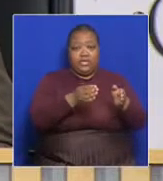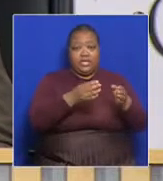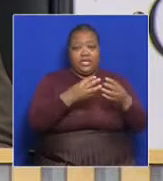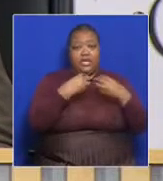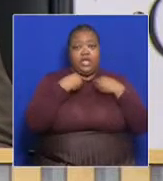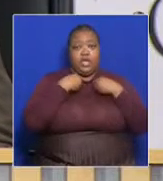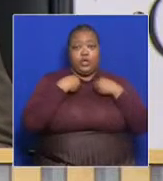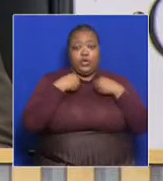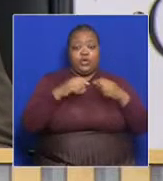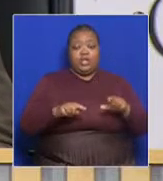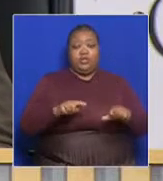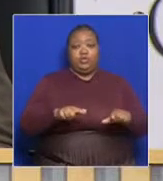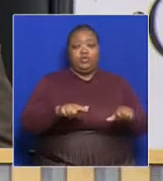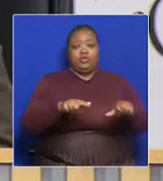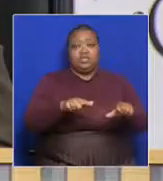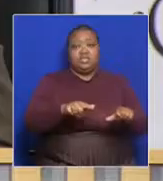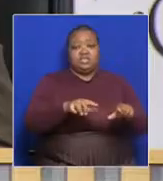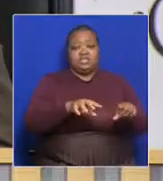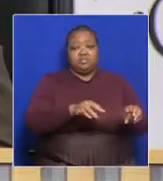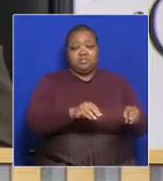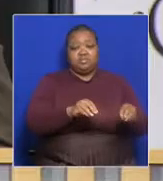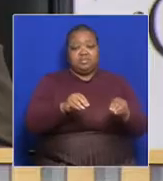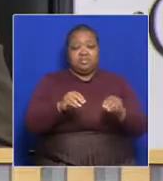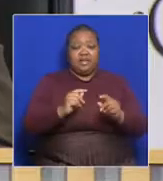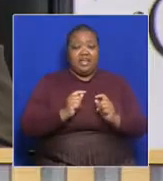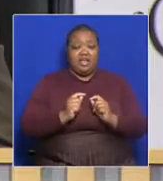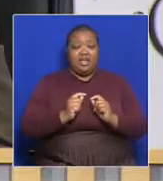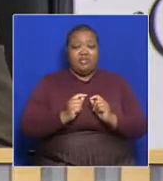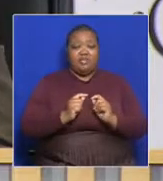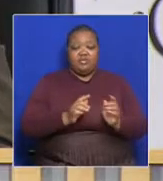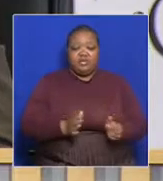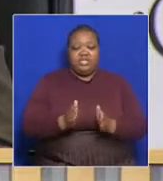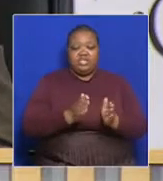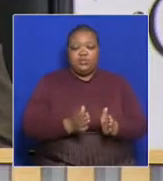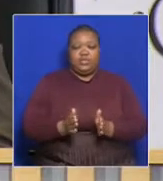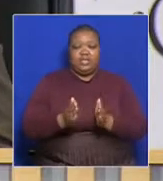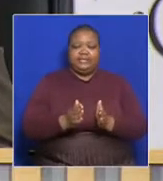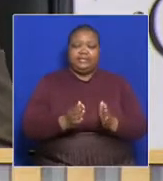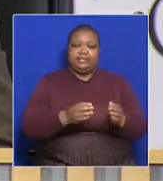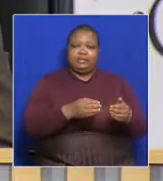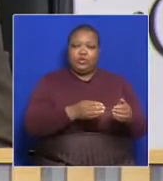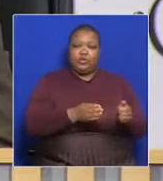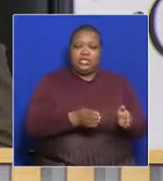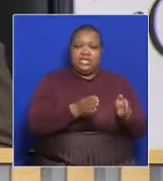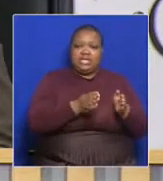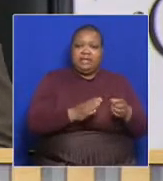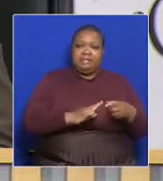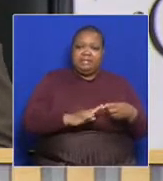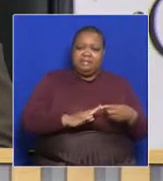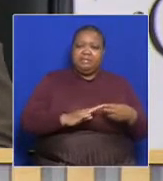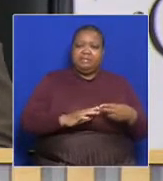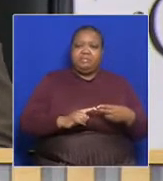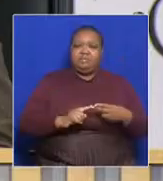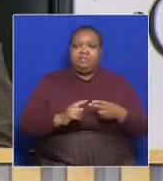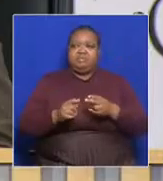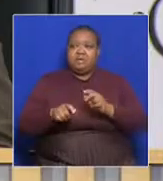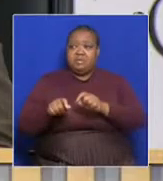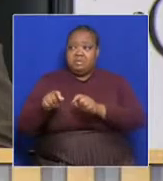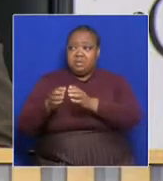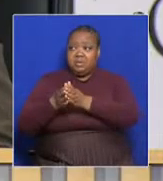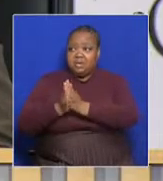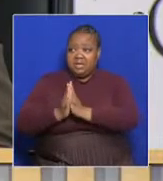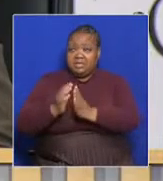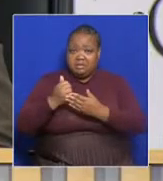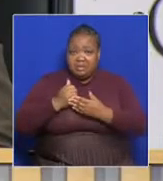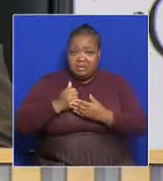making our own logistical arrangements. Get a container, call in favors, ask the station to house the